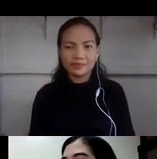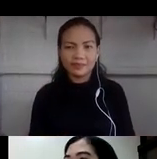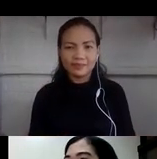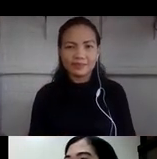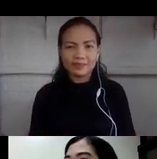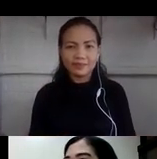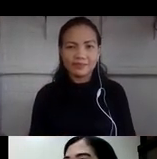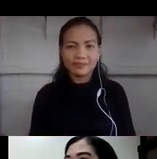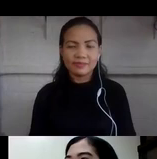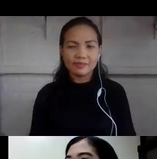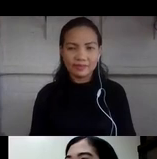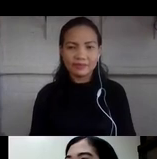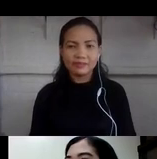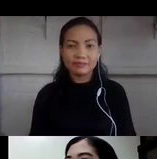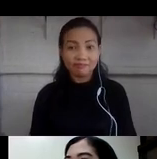Mm-hmm. Mm-hmm.